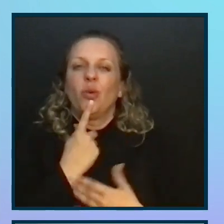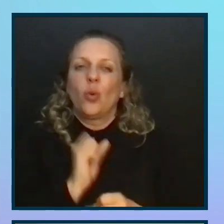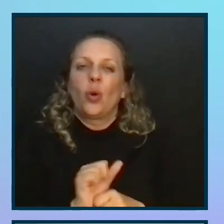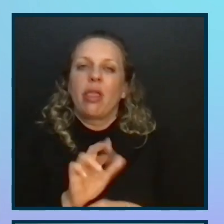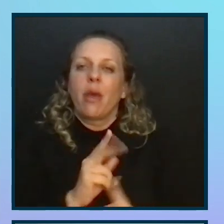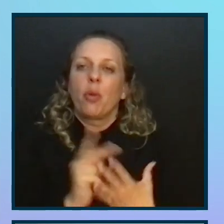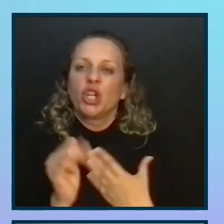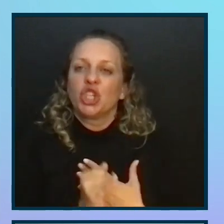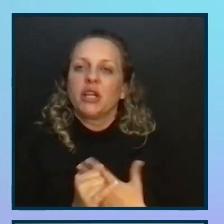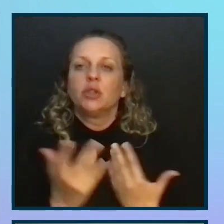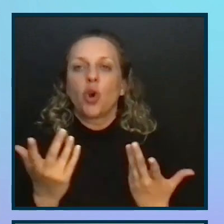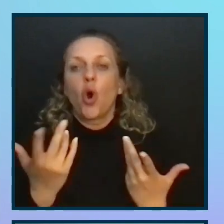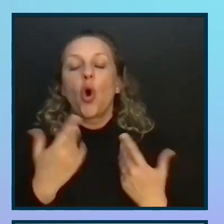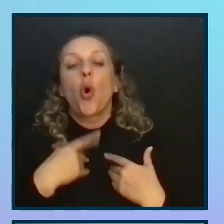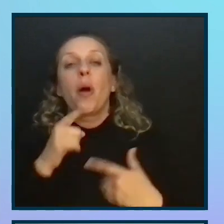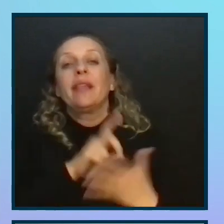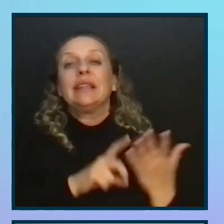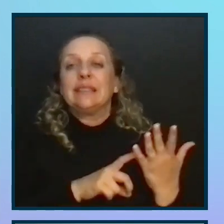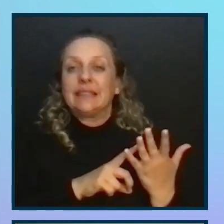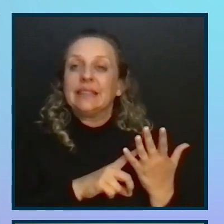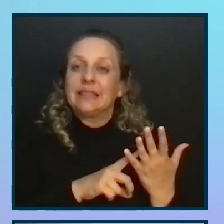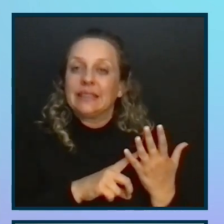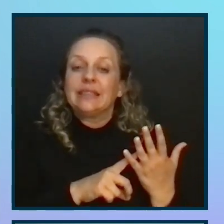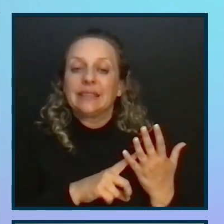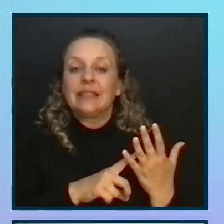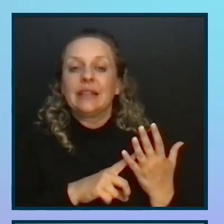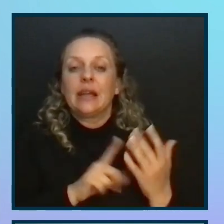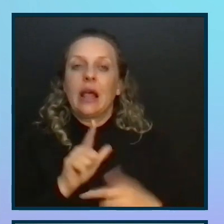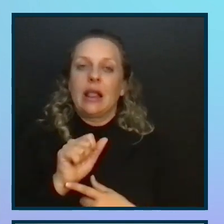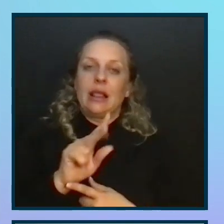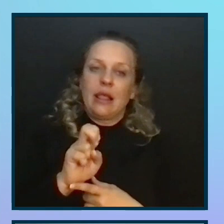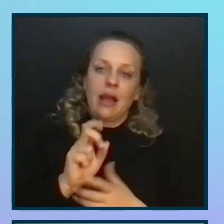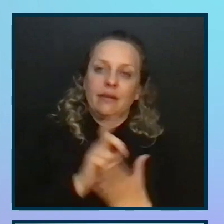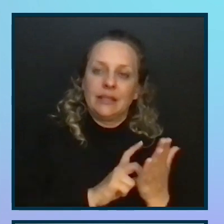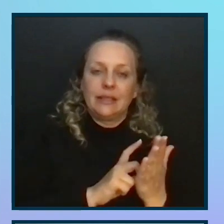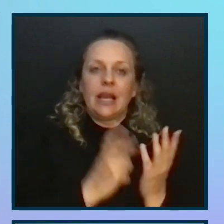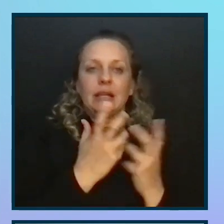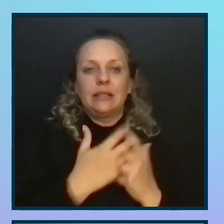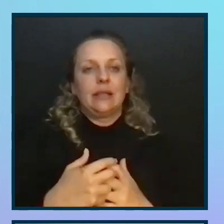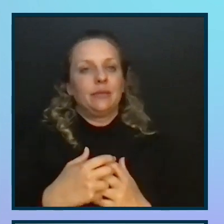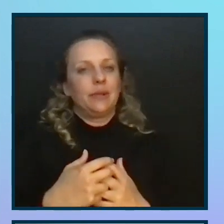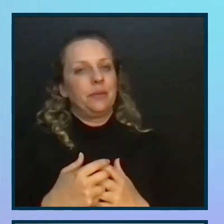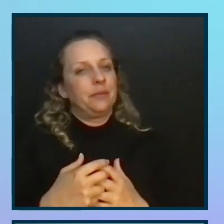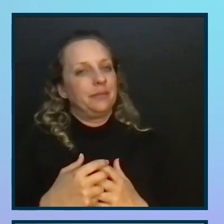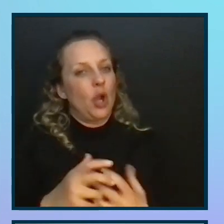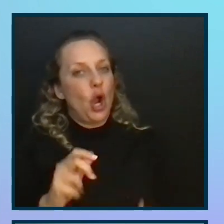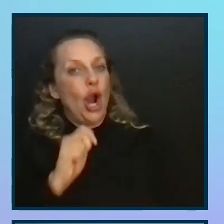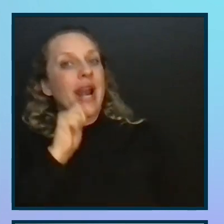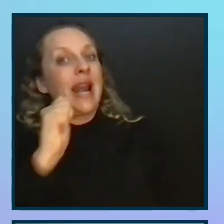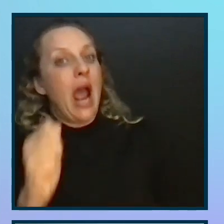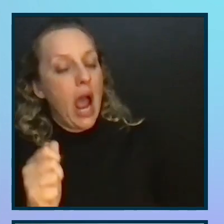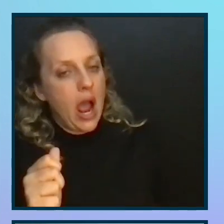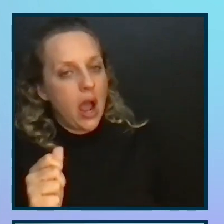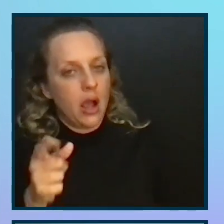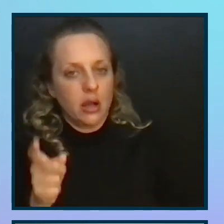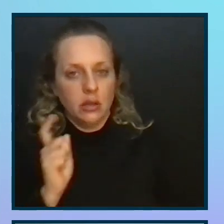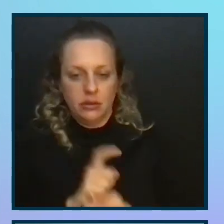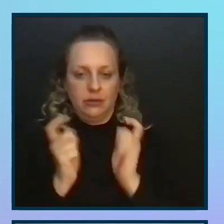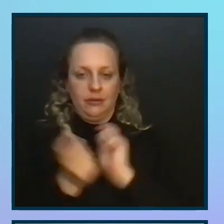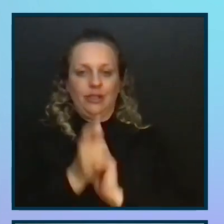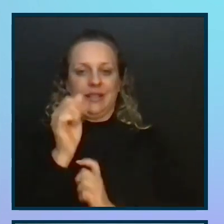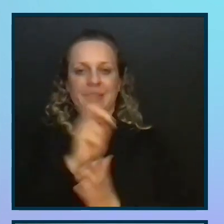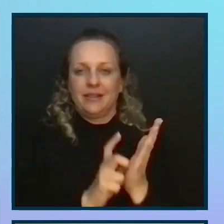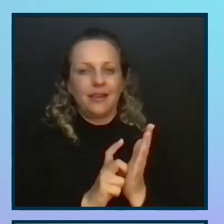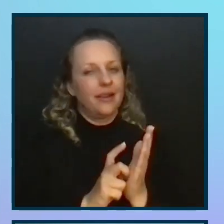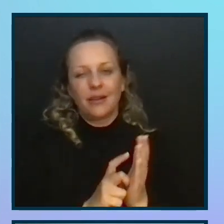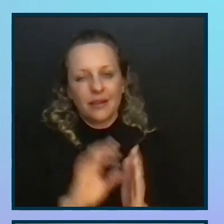project. But what these live design sync ups are not are a chance to make design changes. So we're